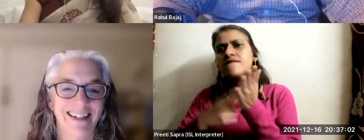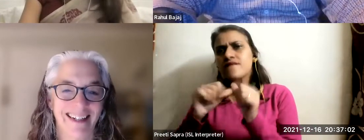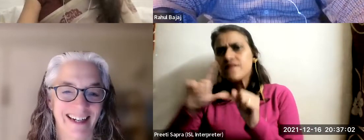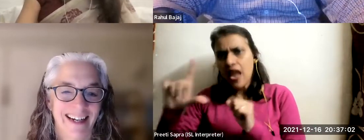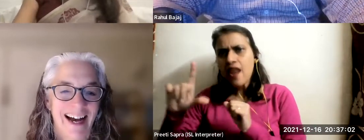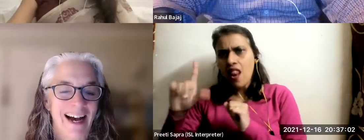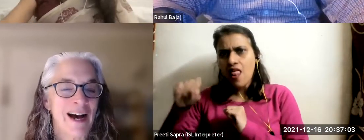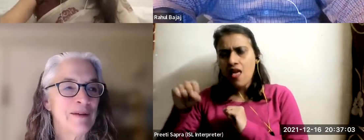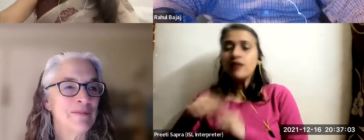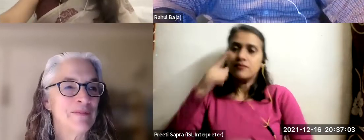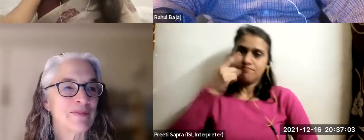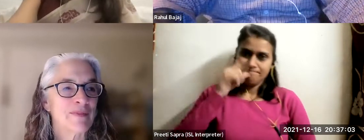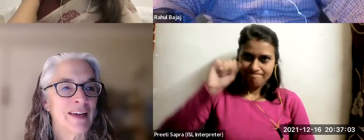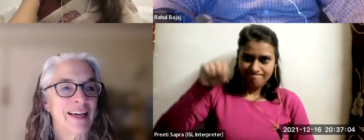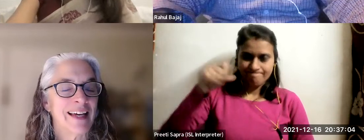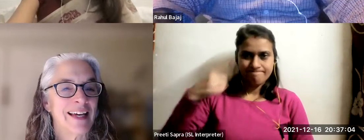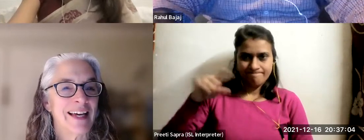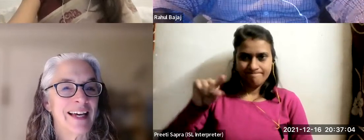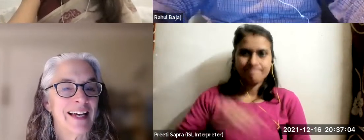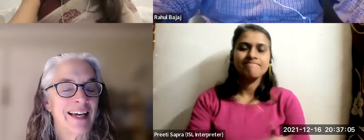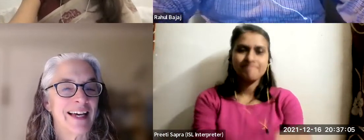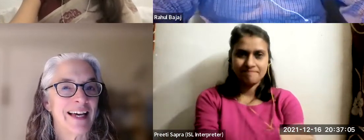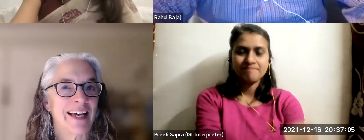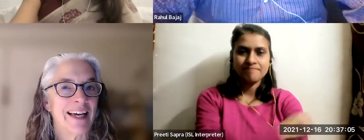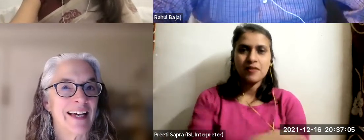Okay. Yes.